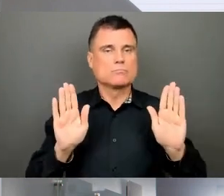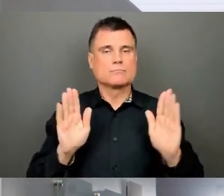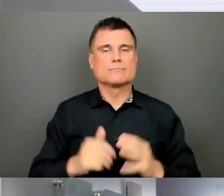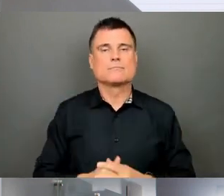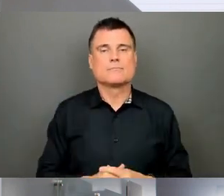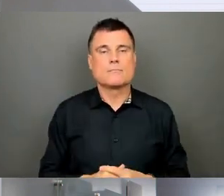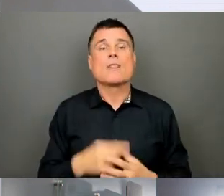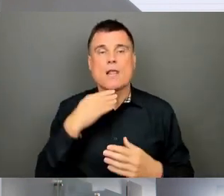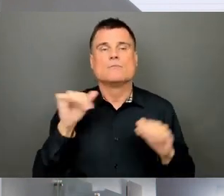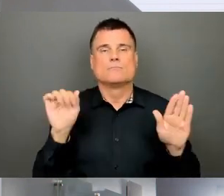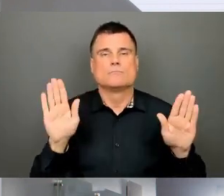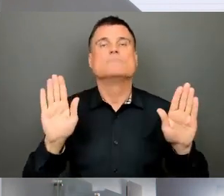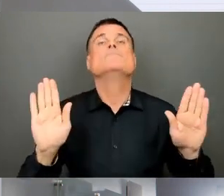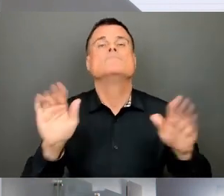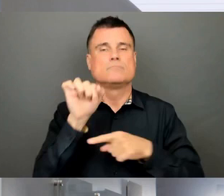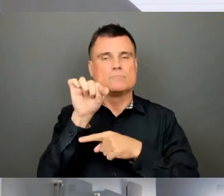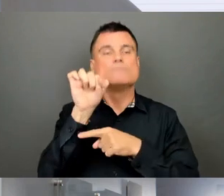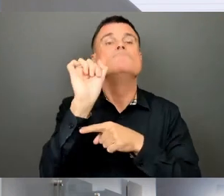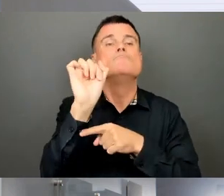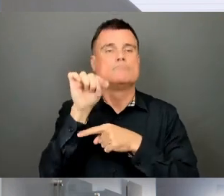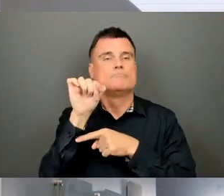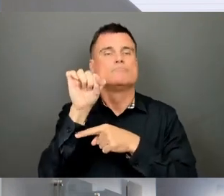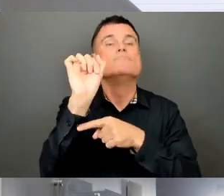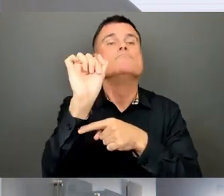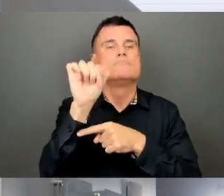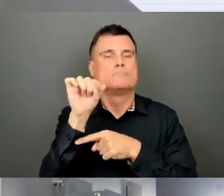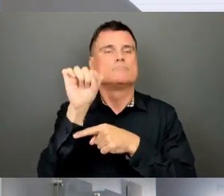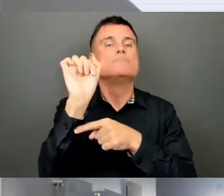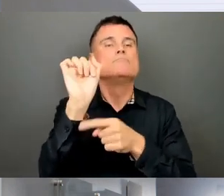That flicking motion, we're going to use it on our chin for the back groove.